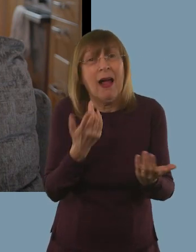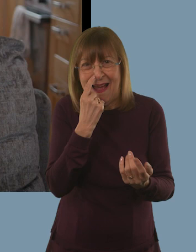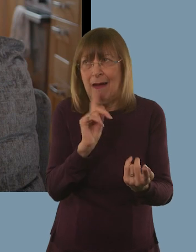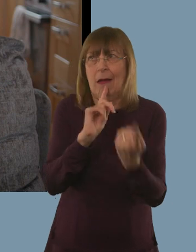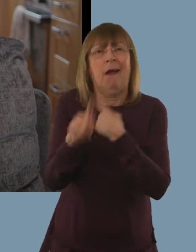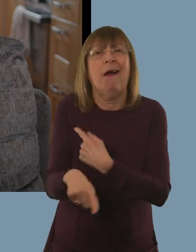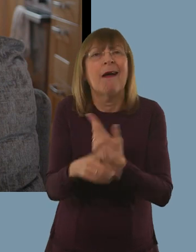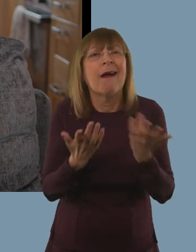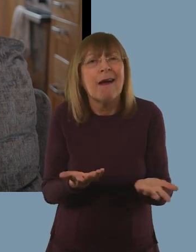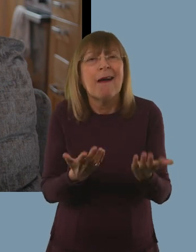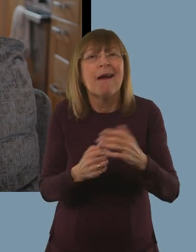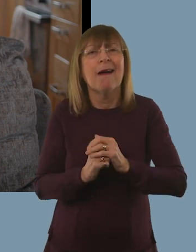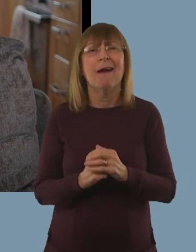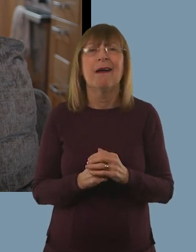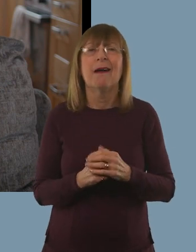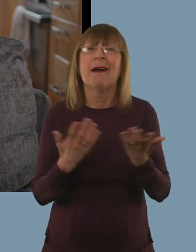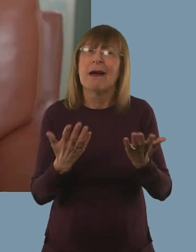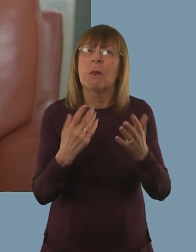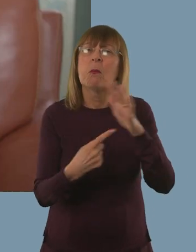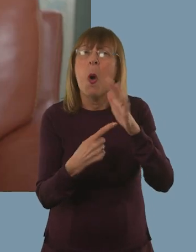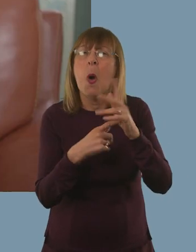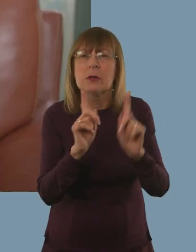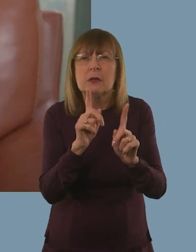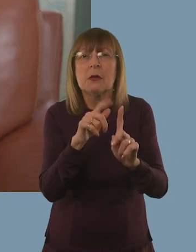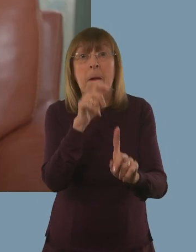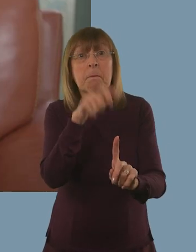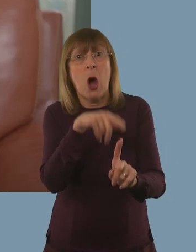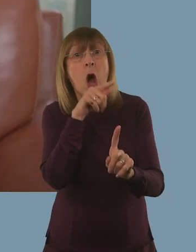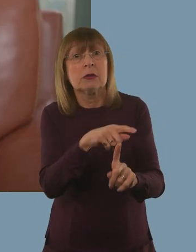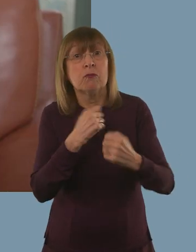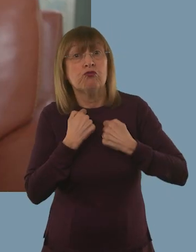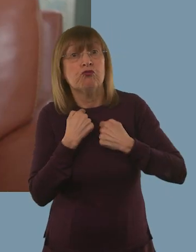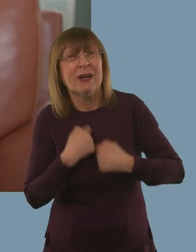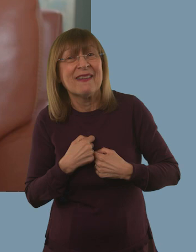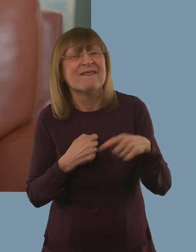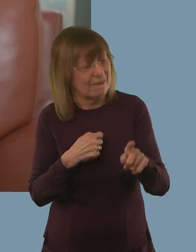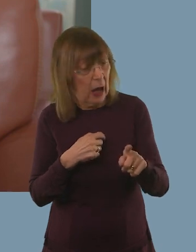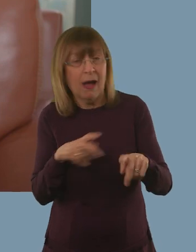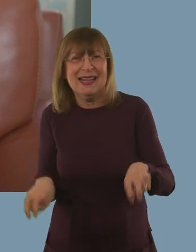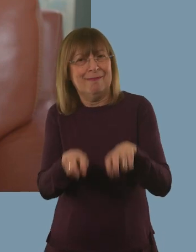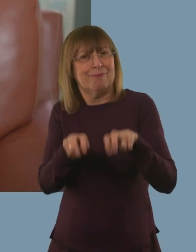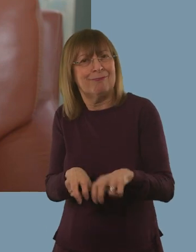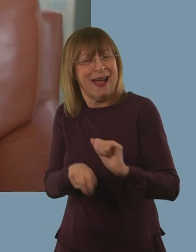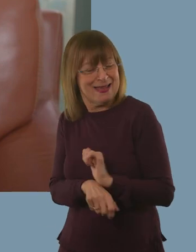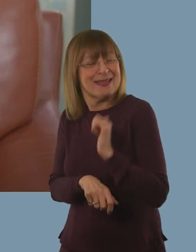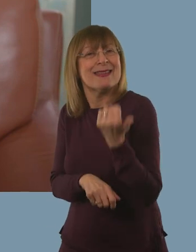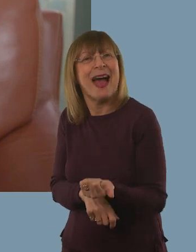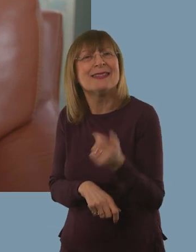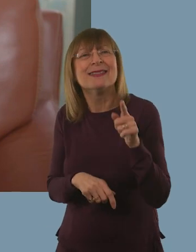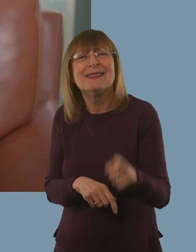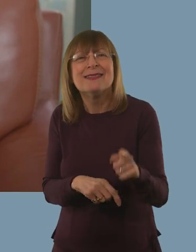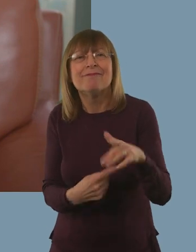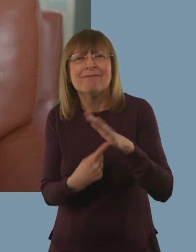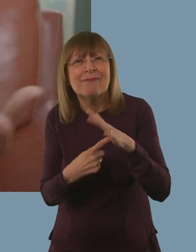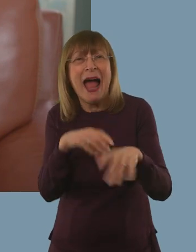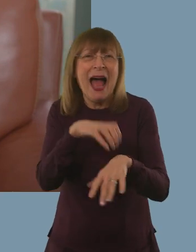is an easier question to answer. But the most important thing to a person who's grieving is just sitting next to them on the